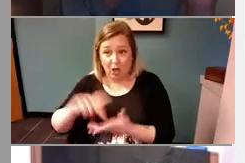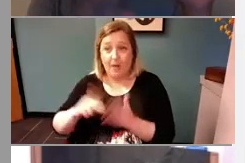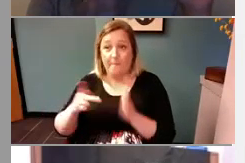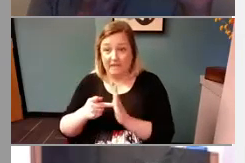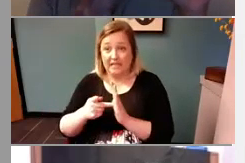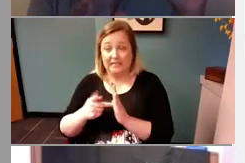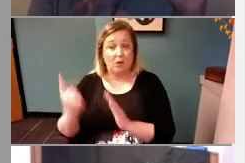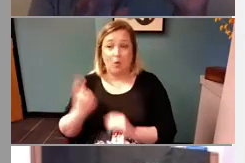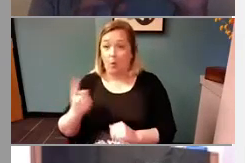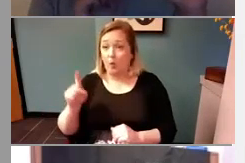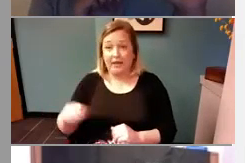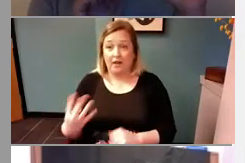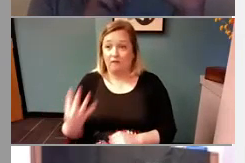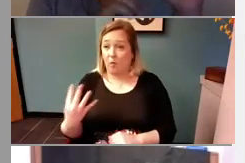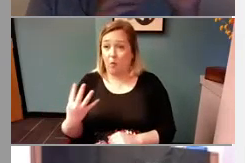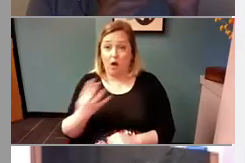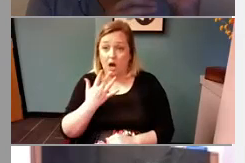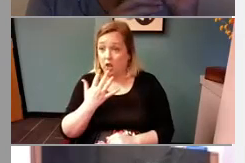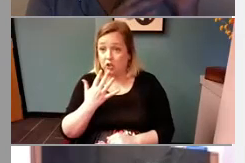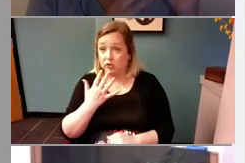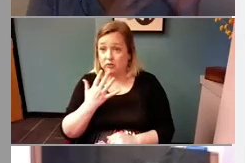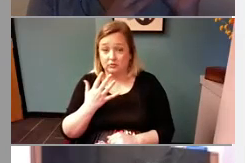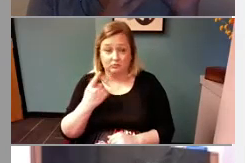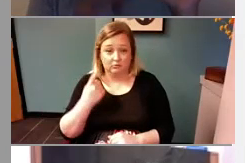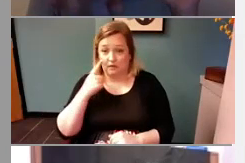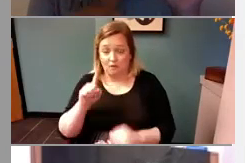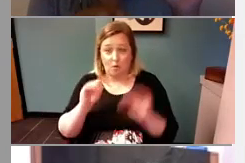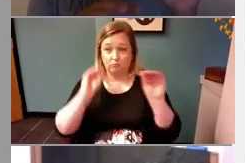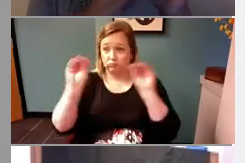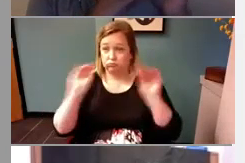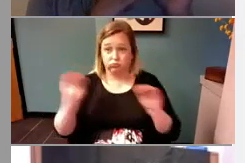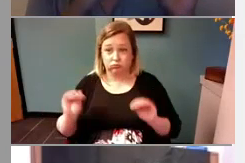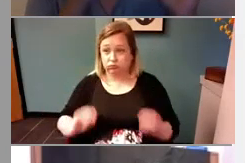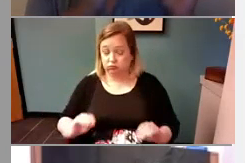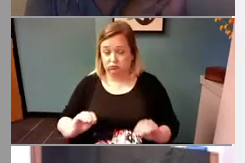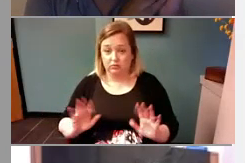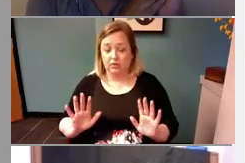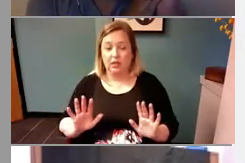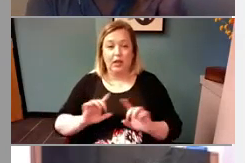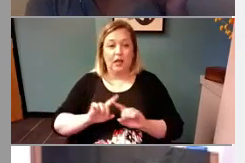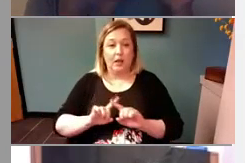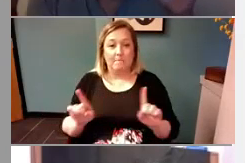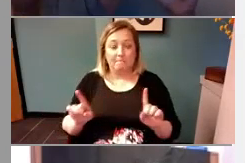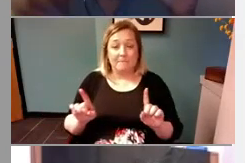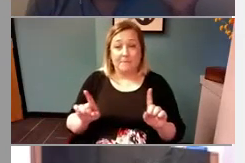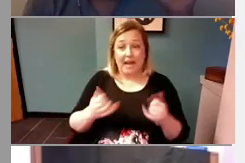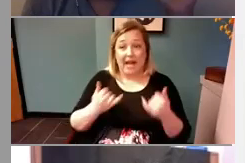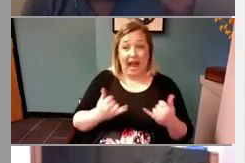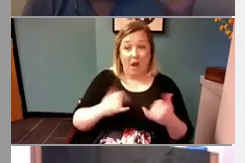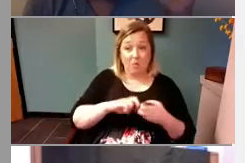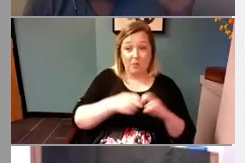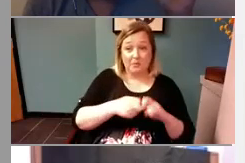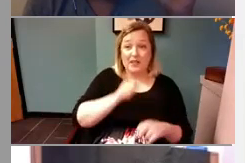to color every other node. But this particular problem is not a planar graph, but the problem is the